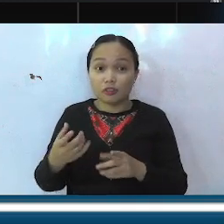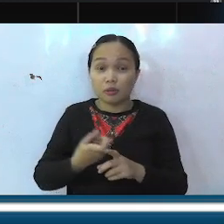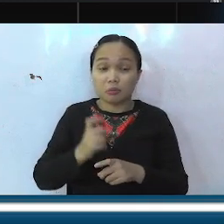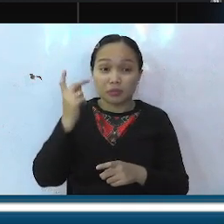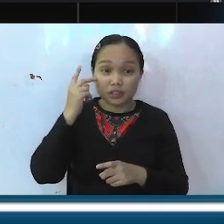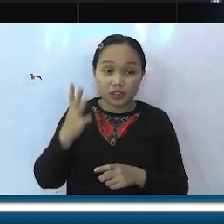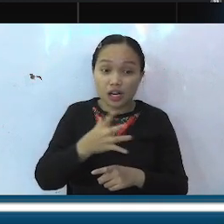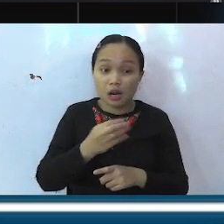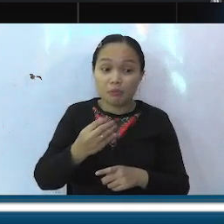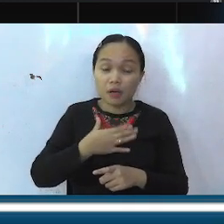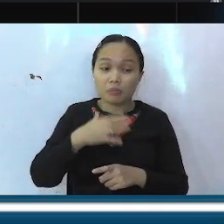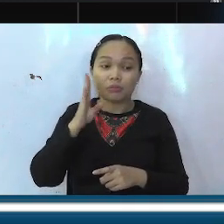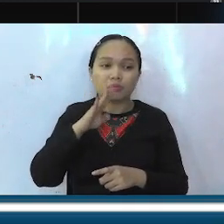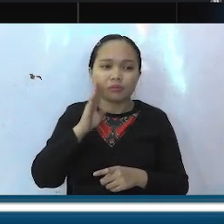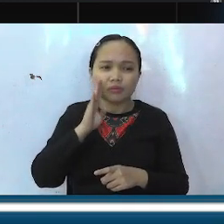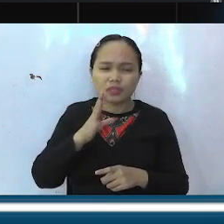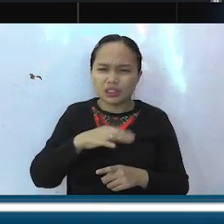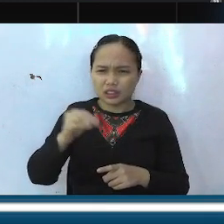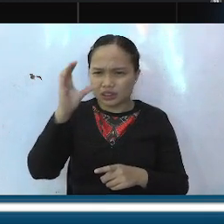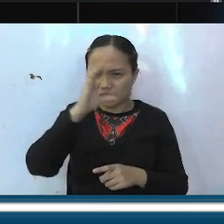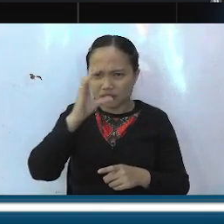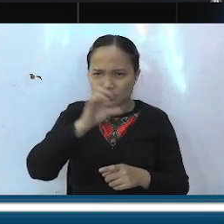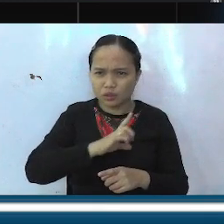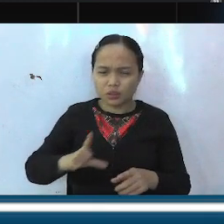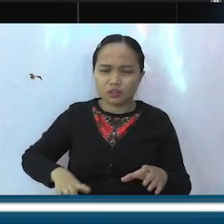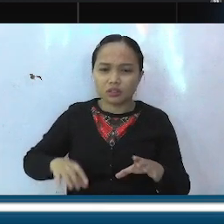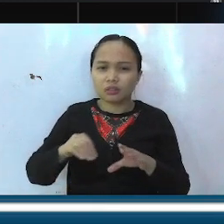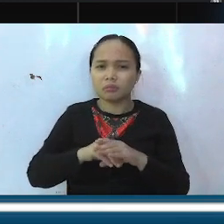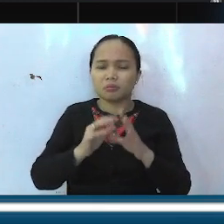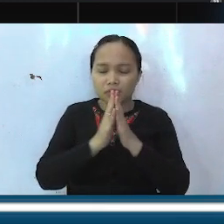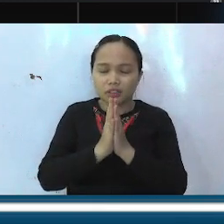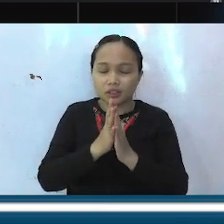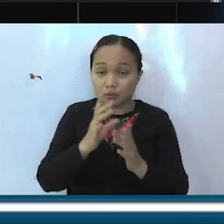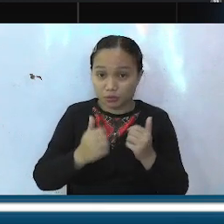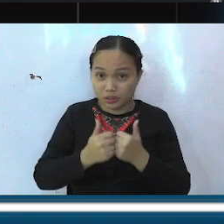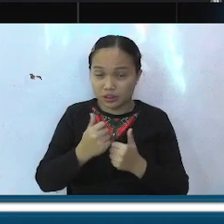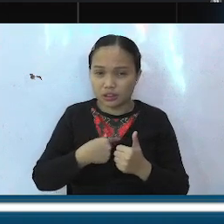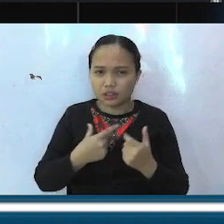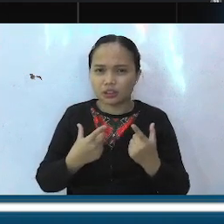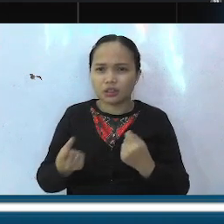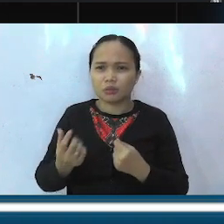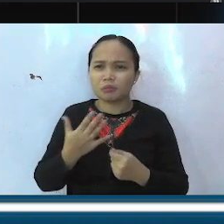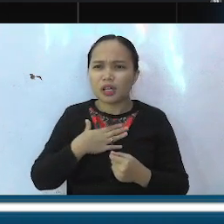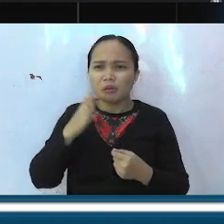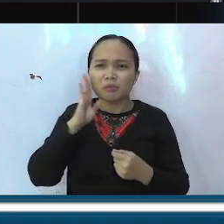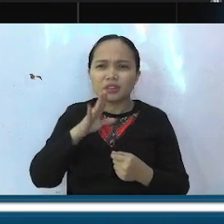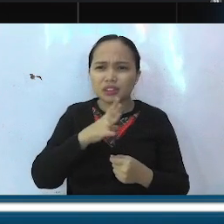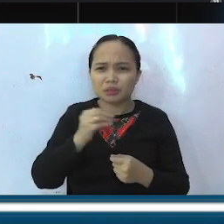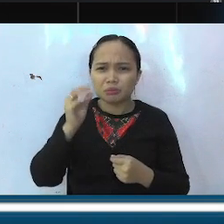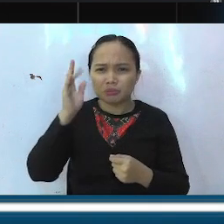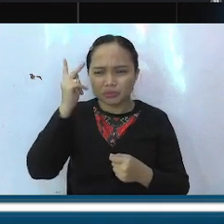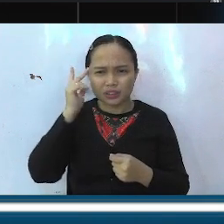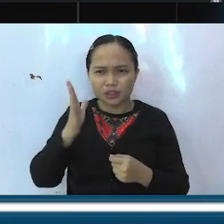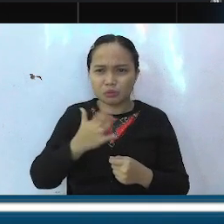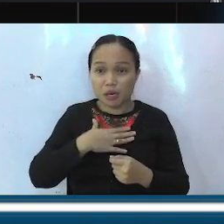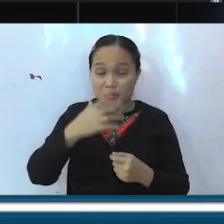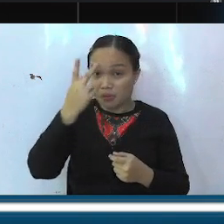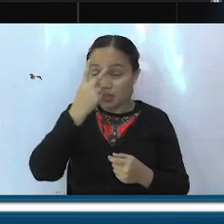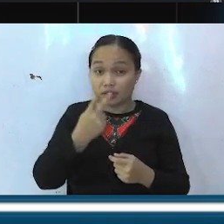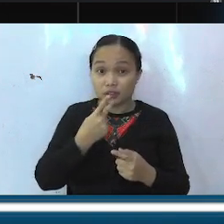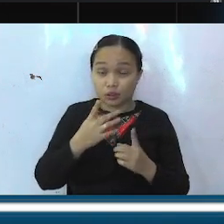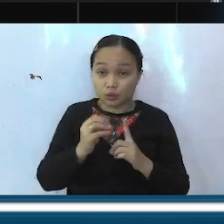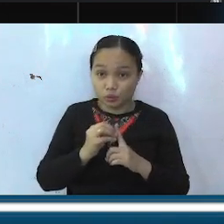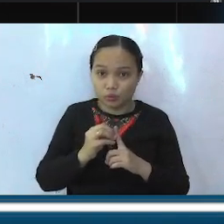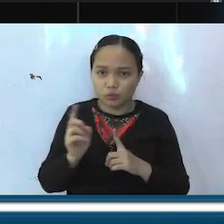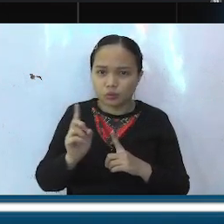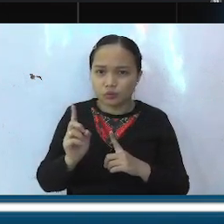Amen. And just seeking the Lord in prayer and what should I do. And my pastor and my brother and my parents too. Amen. And